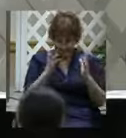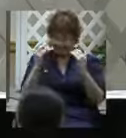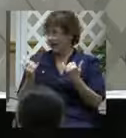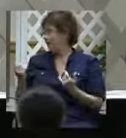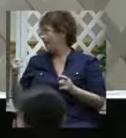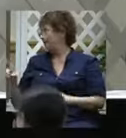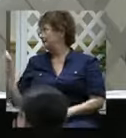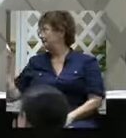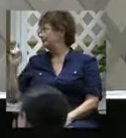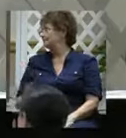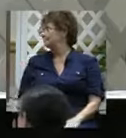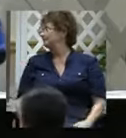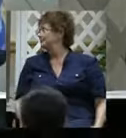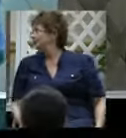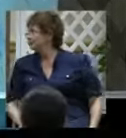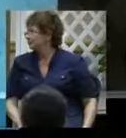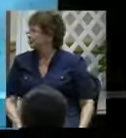happens.